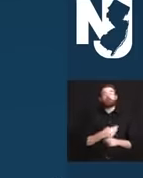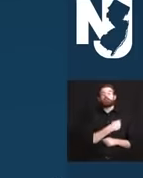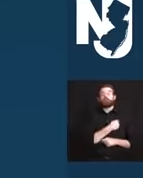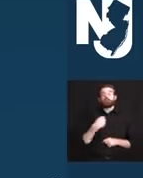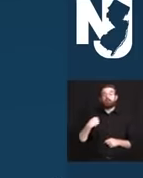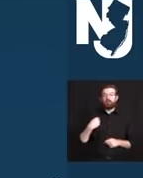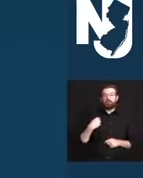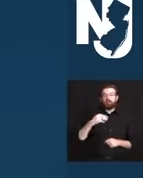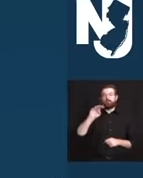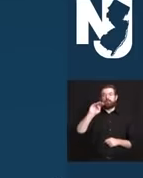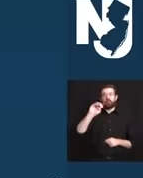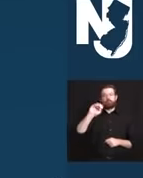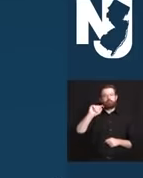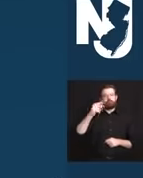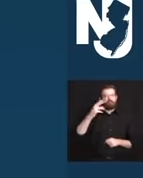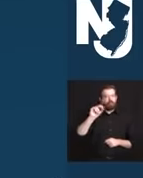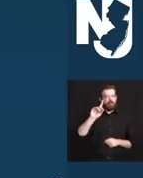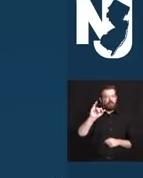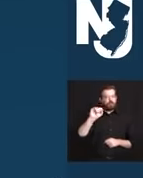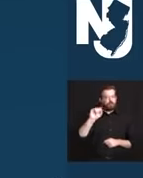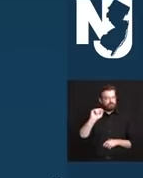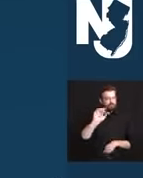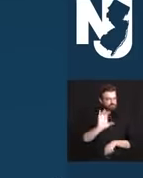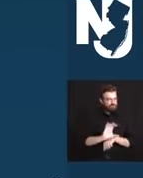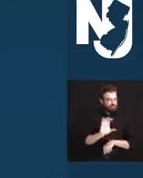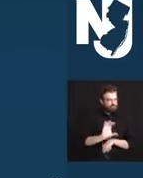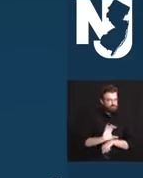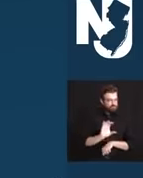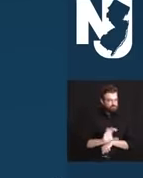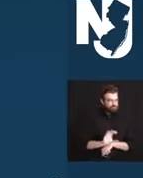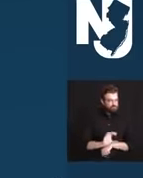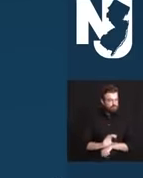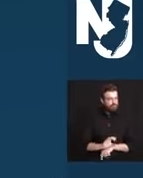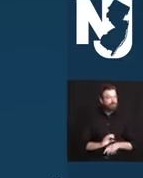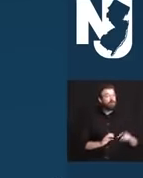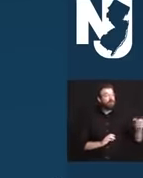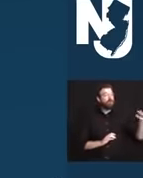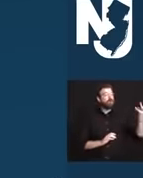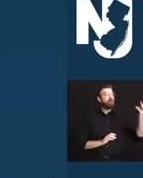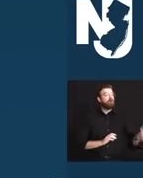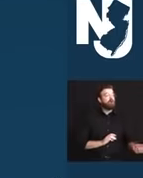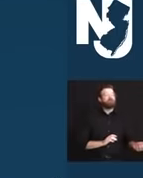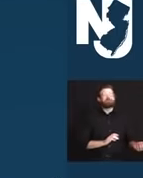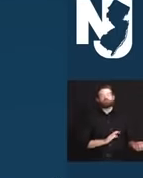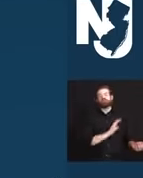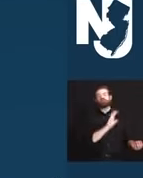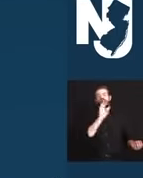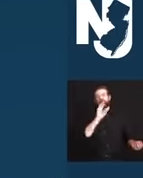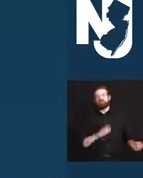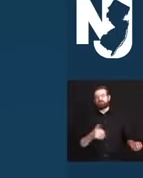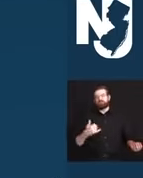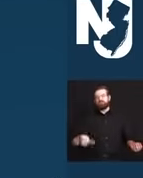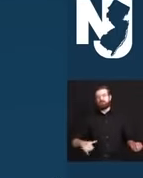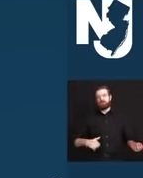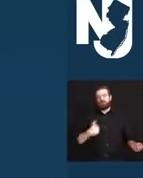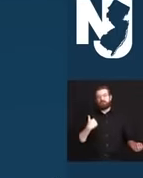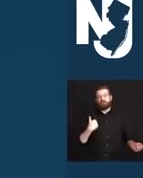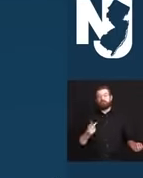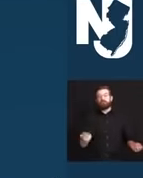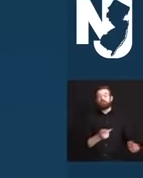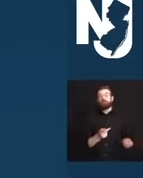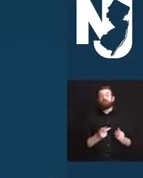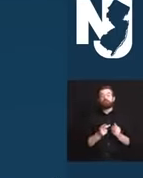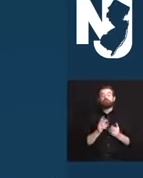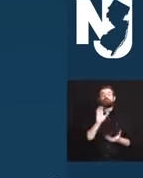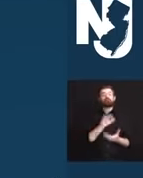food ministry. He leaves behind his wife of 29 years, Belia, with whom I had the great honor of speaking on